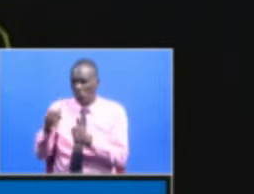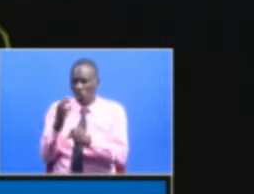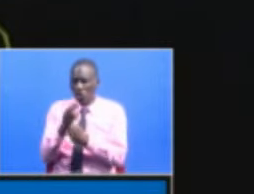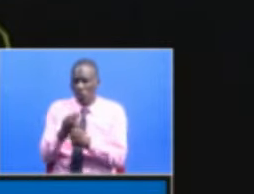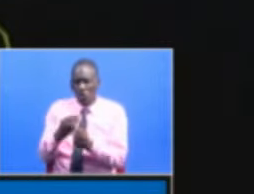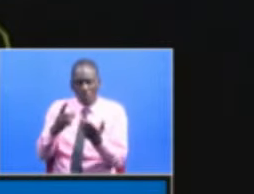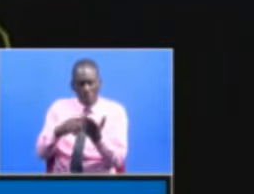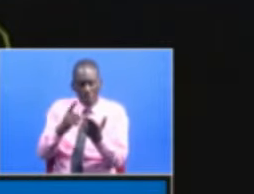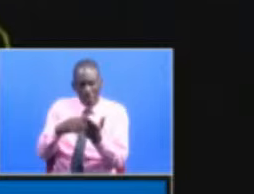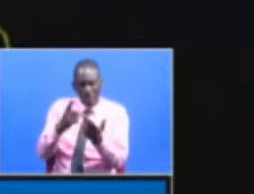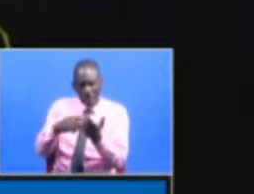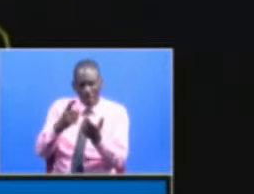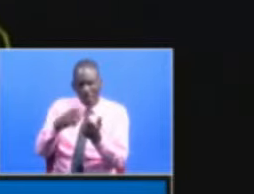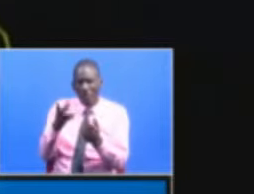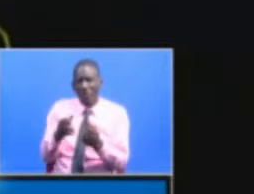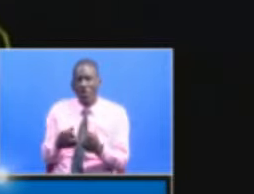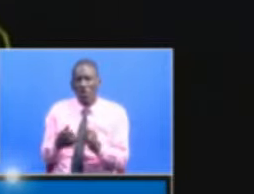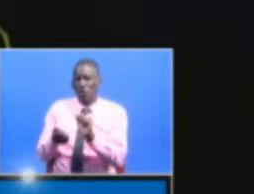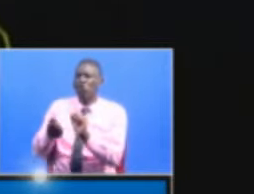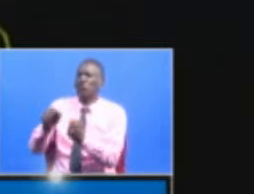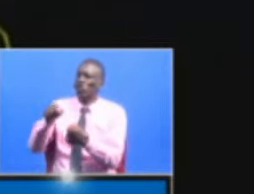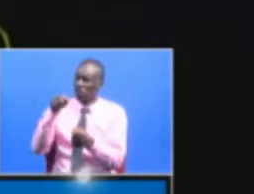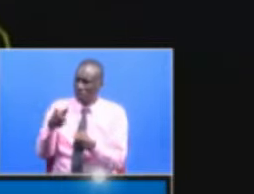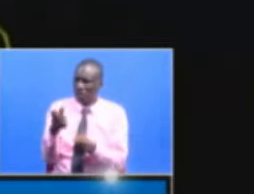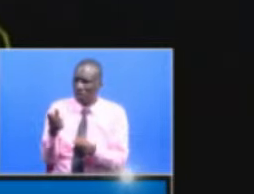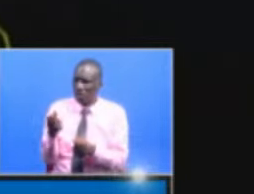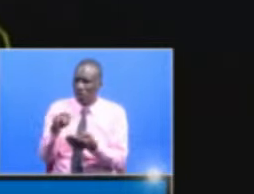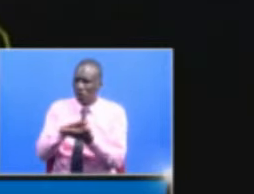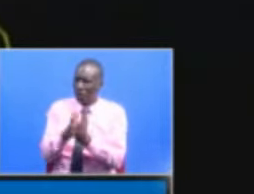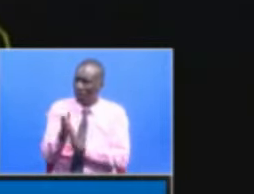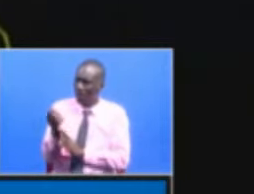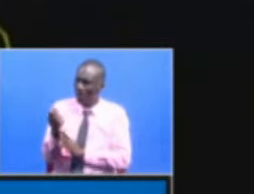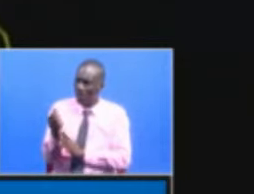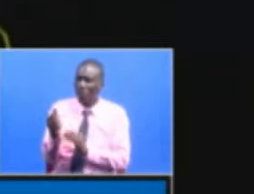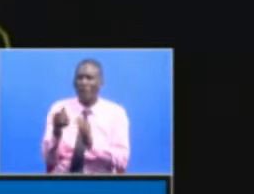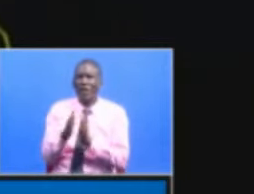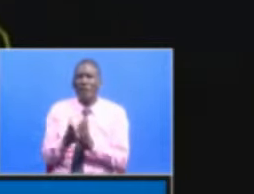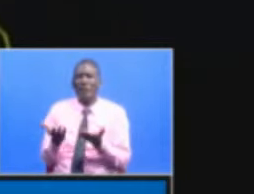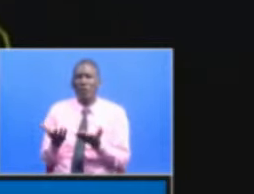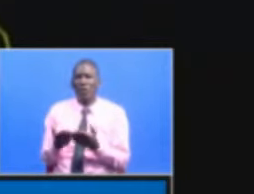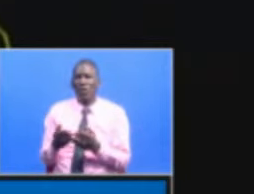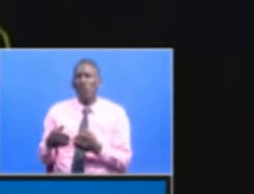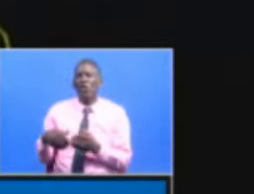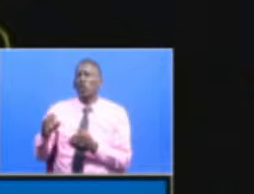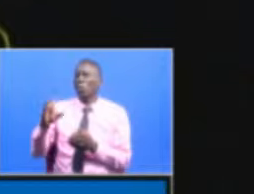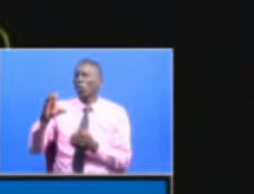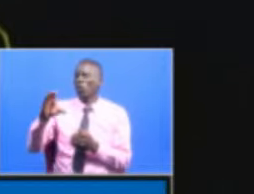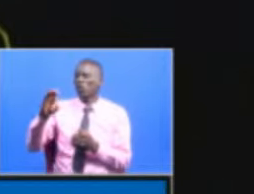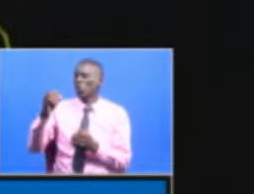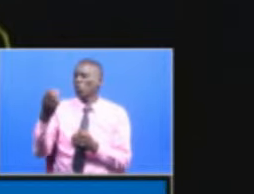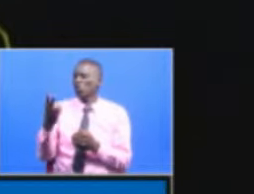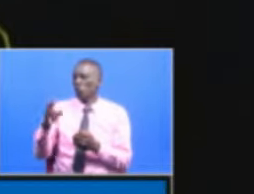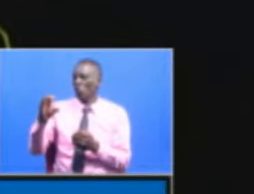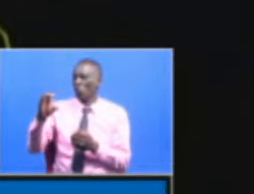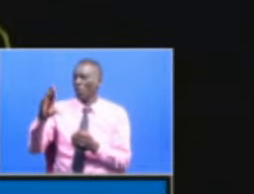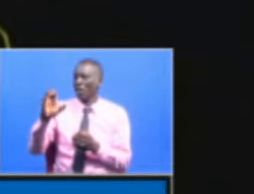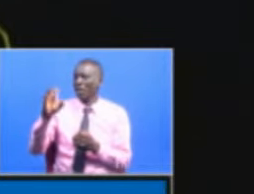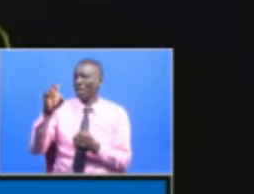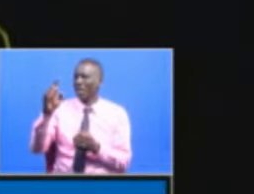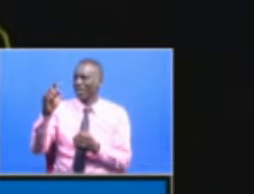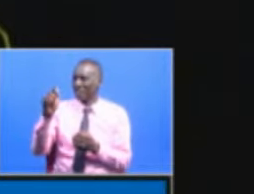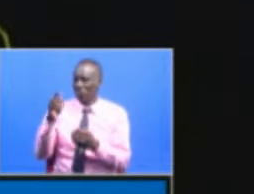formula to convert it into money. And the more carbon credits you earn, the likelihood for